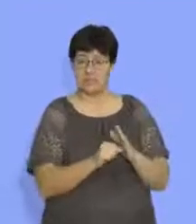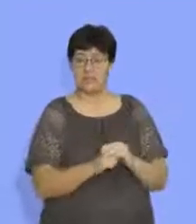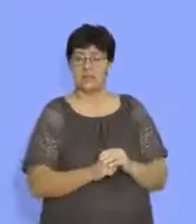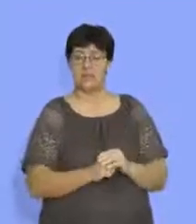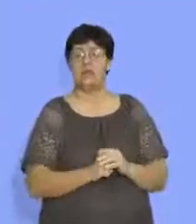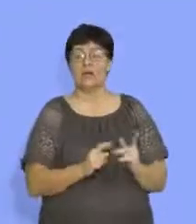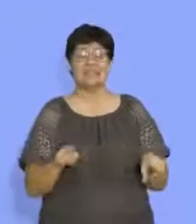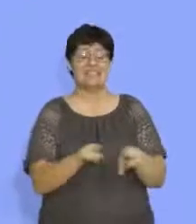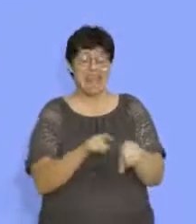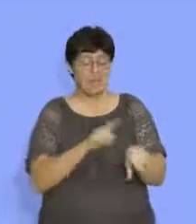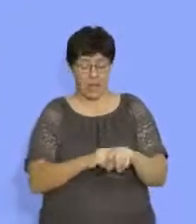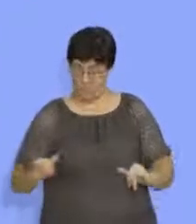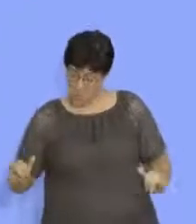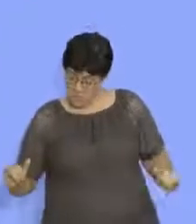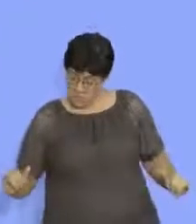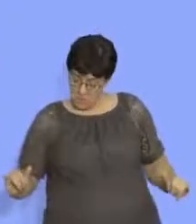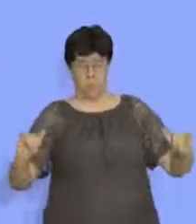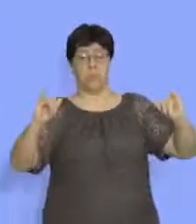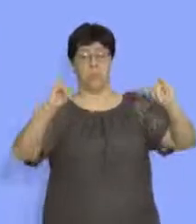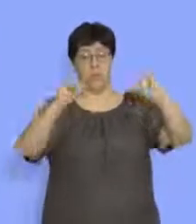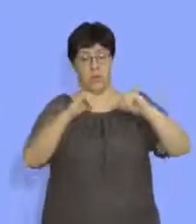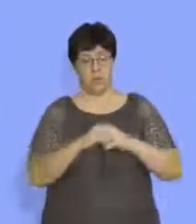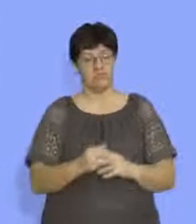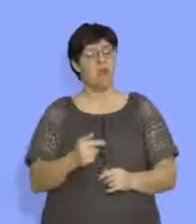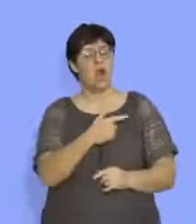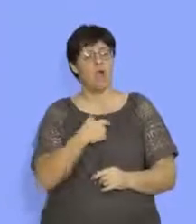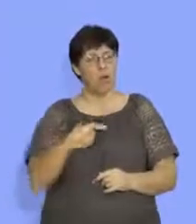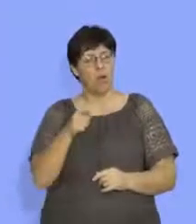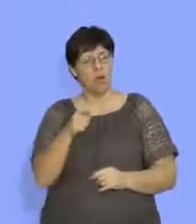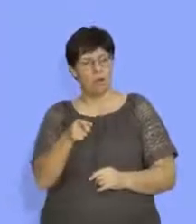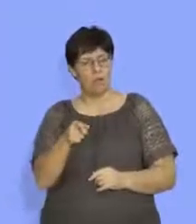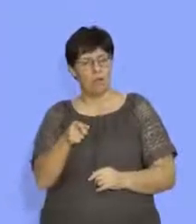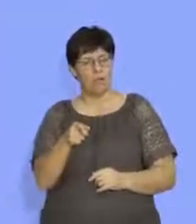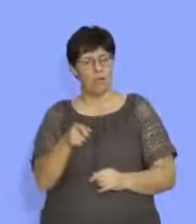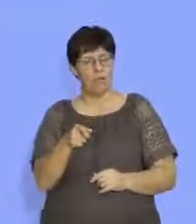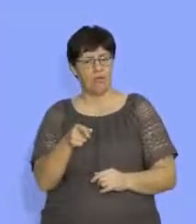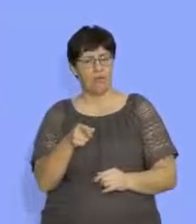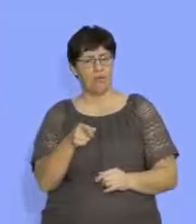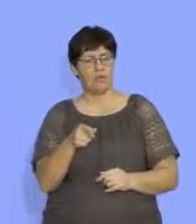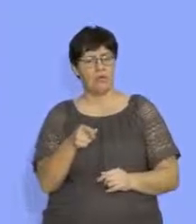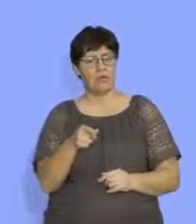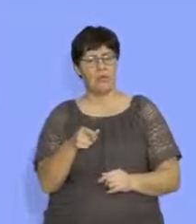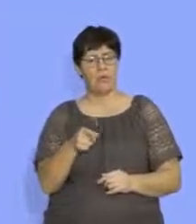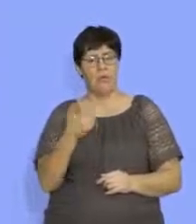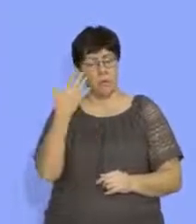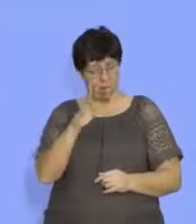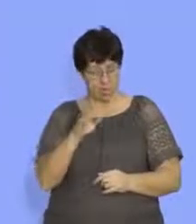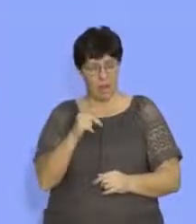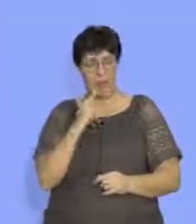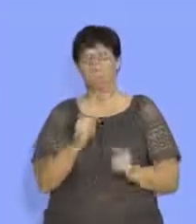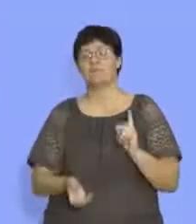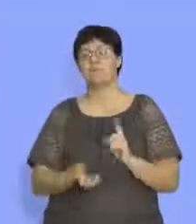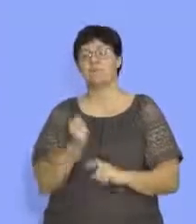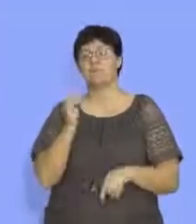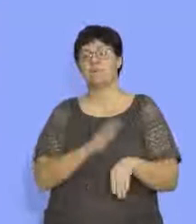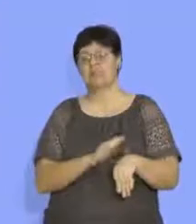thing here is that they took off at the same time. How long will then it take? So how long, we already know